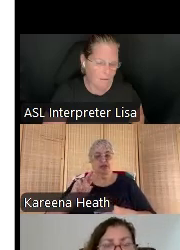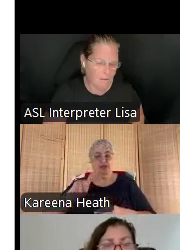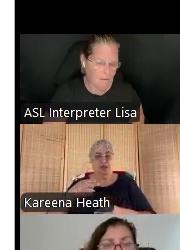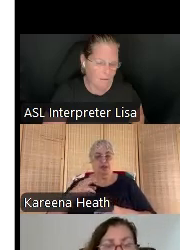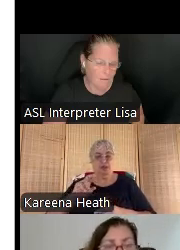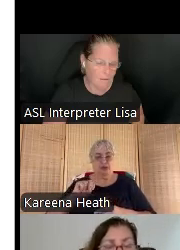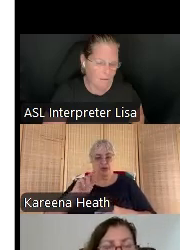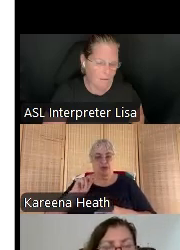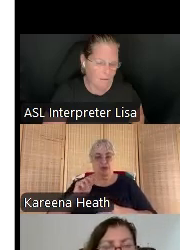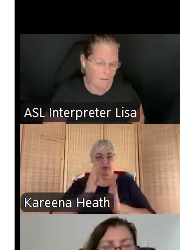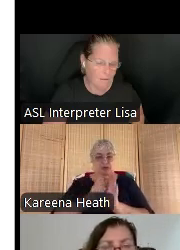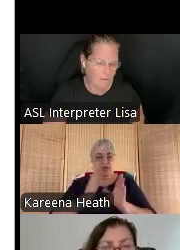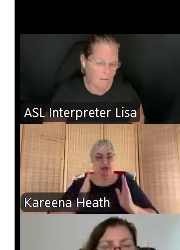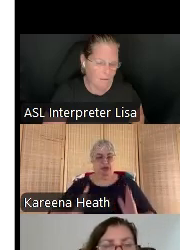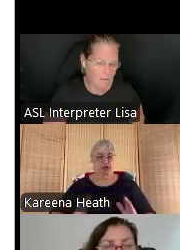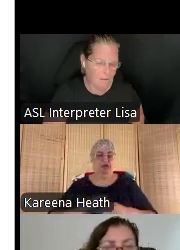neuropsychologist.